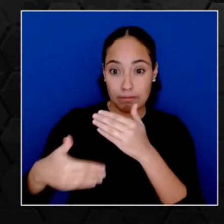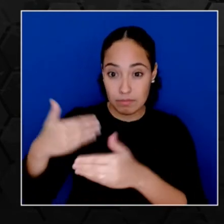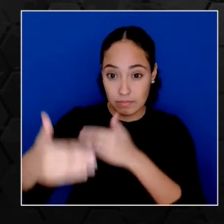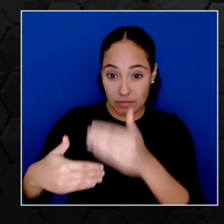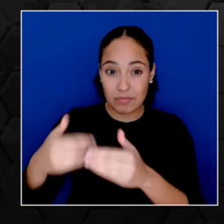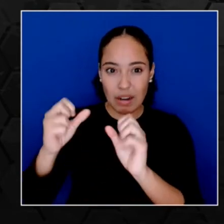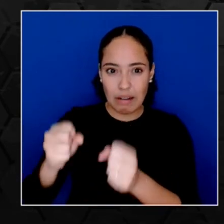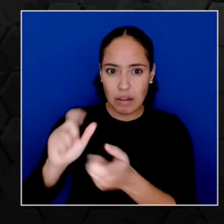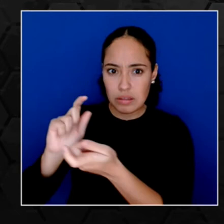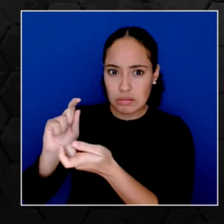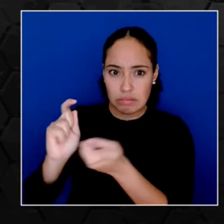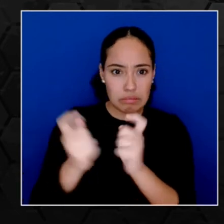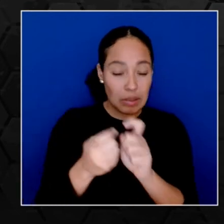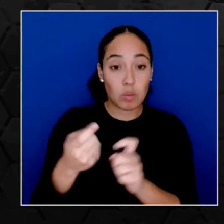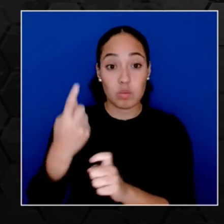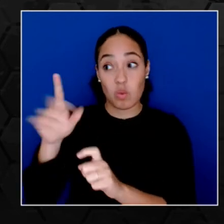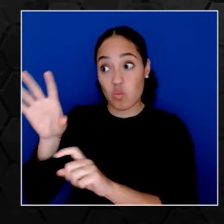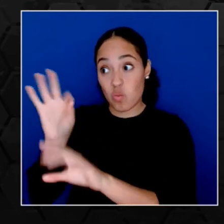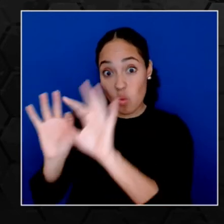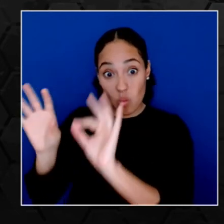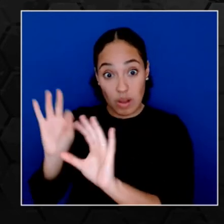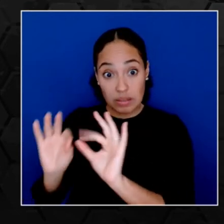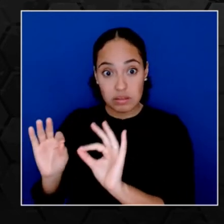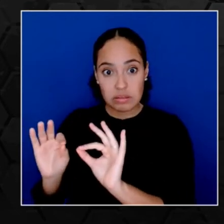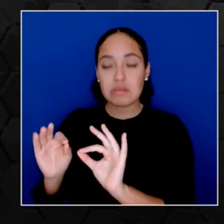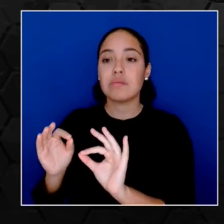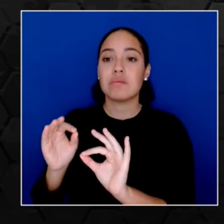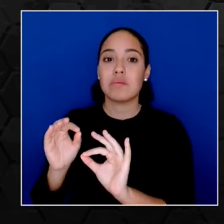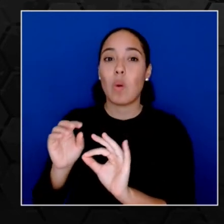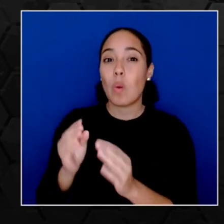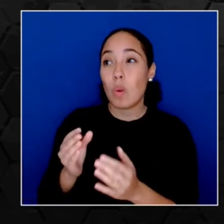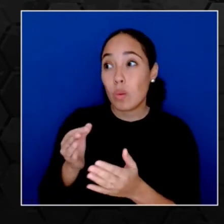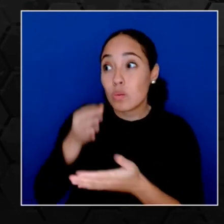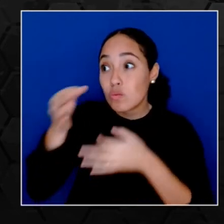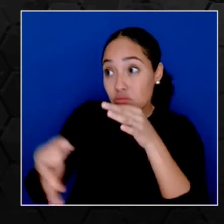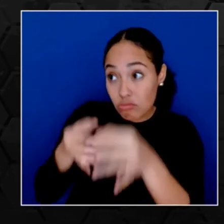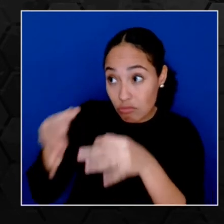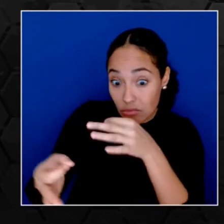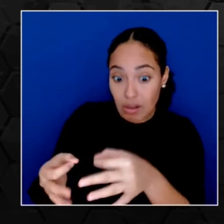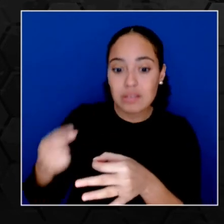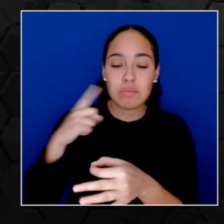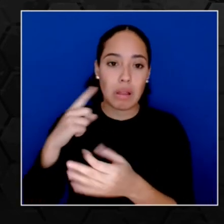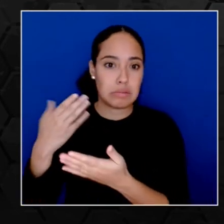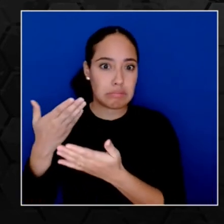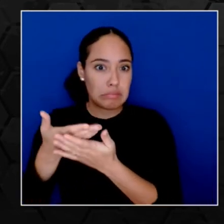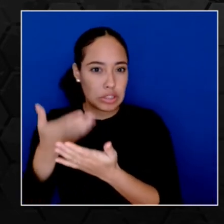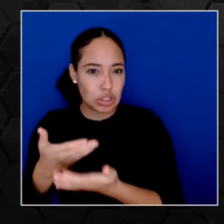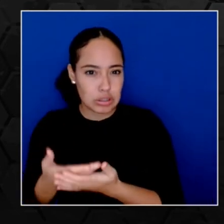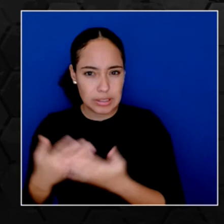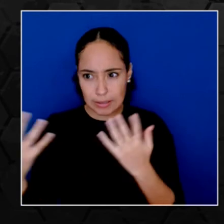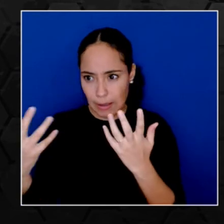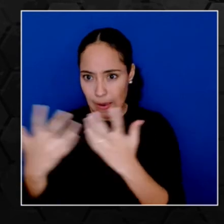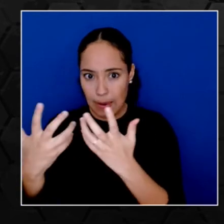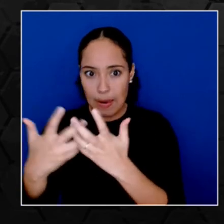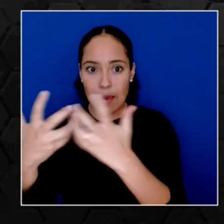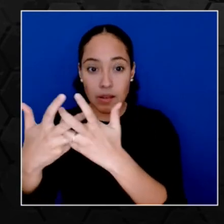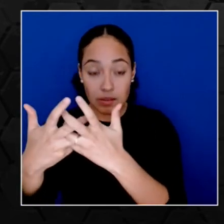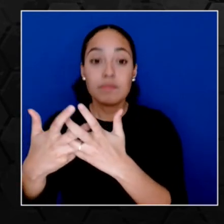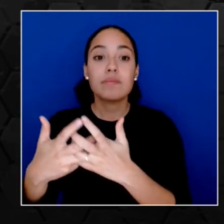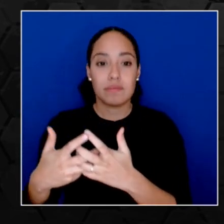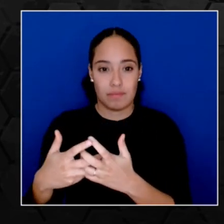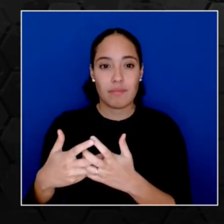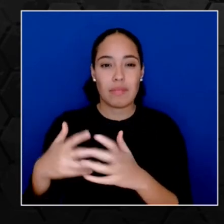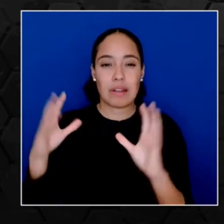requests from one side to other side, which is from user to server or any other thing. So from the like app service web app, like it will